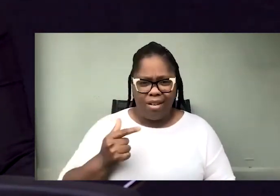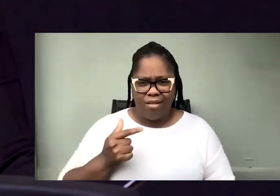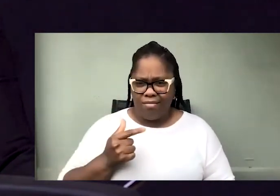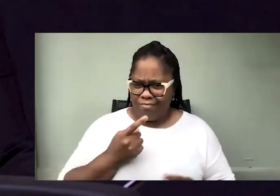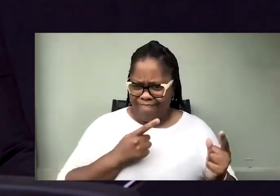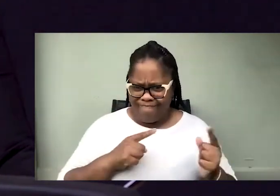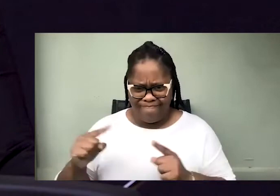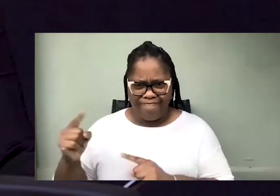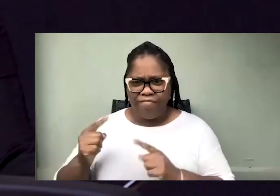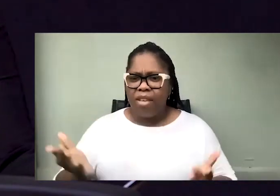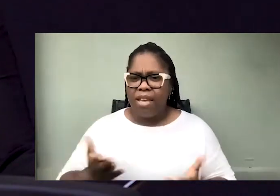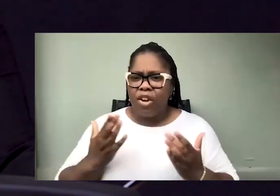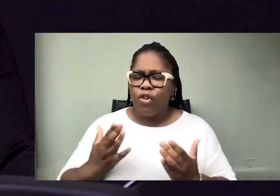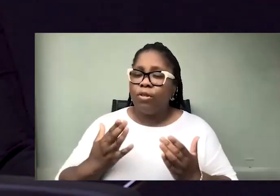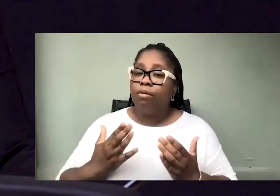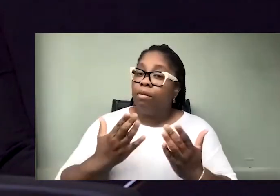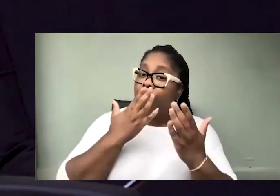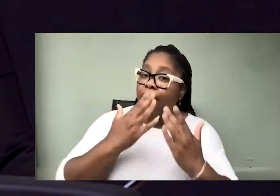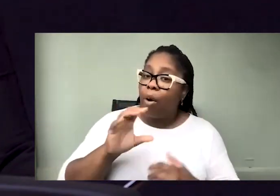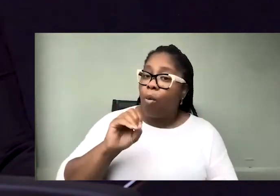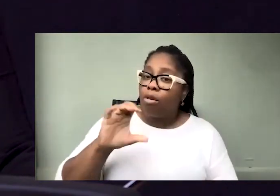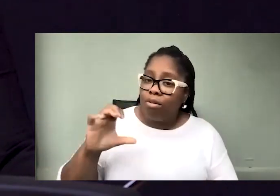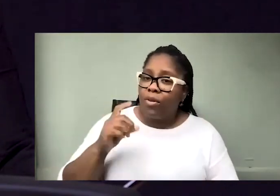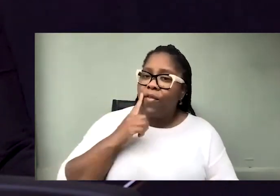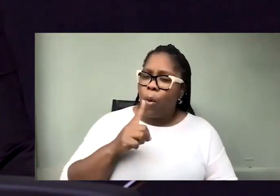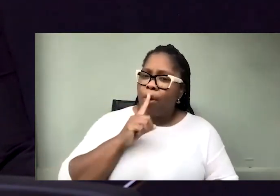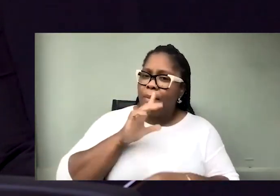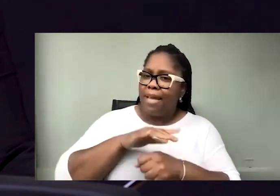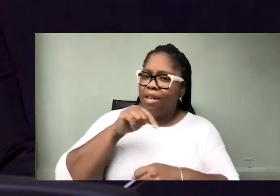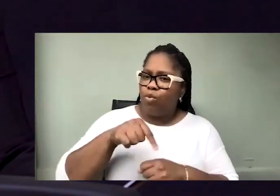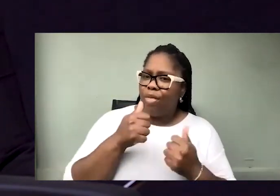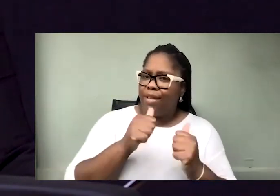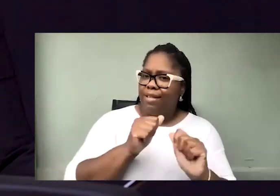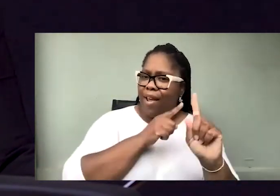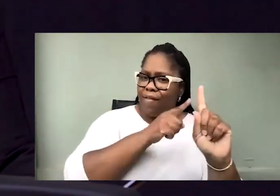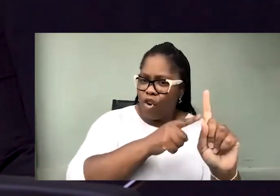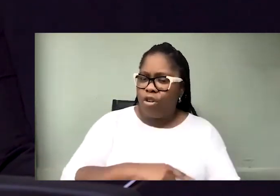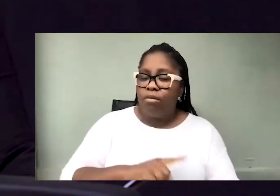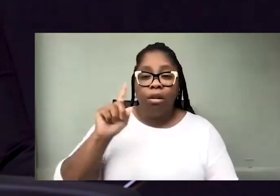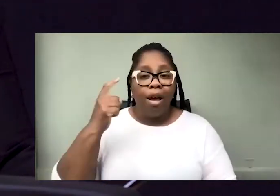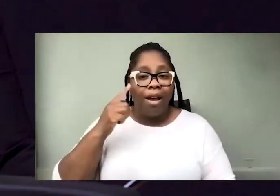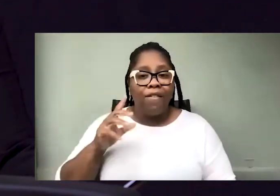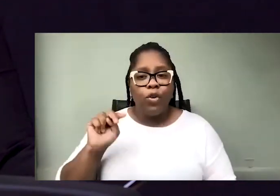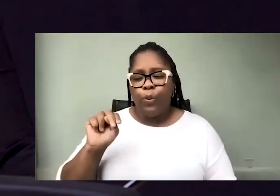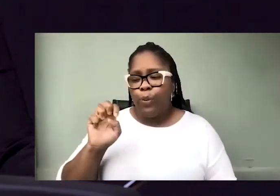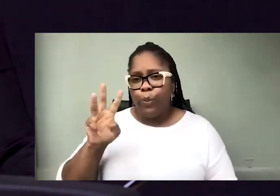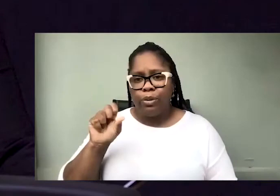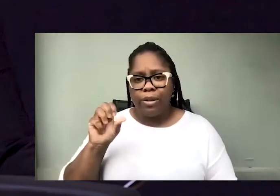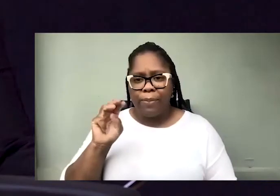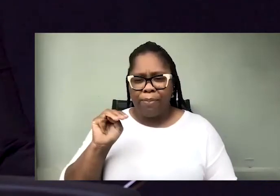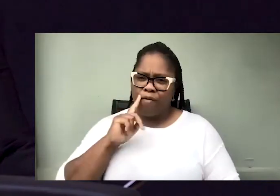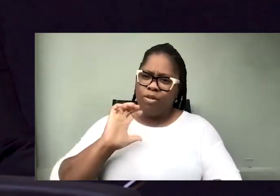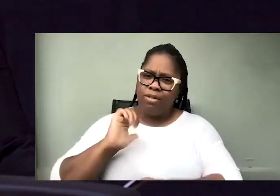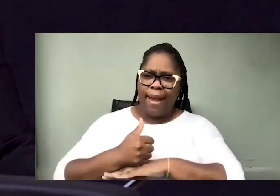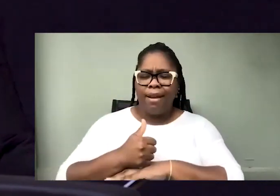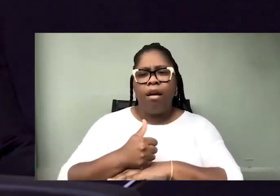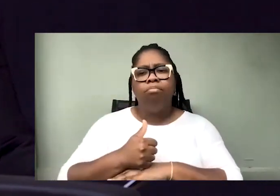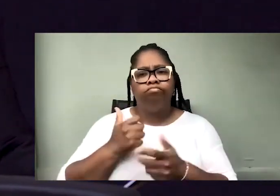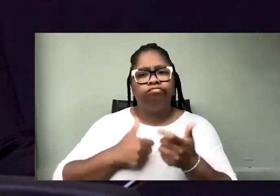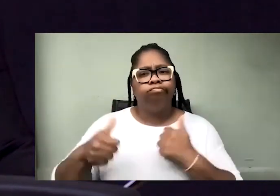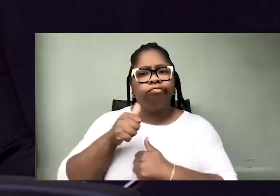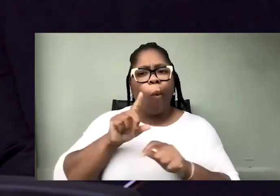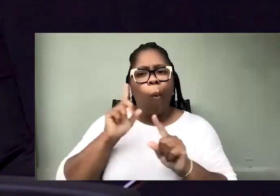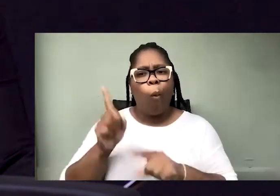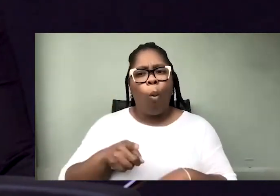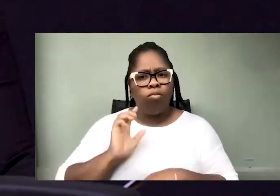I also want to just thank the county for committing to this effort, and also to Governor Newsom for putting this executive order in place so